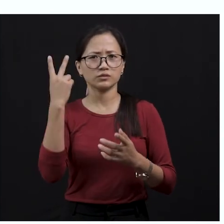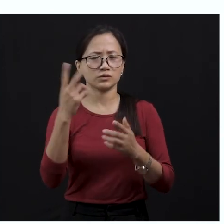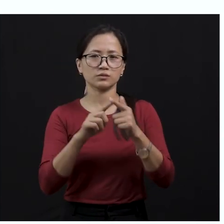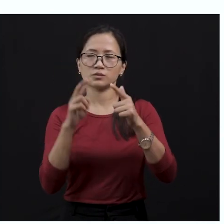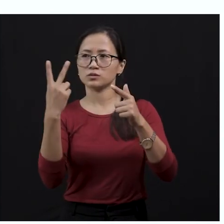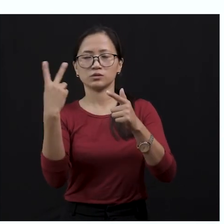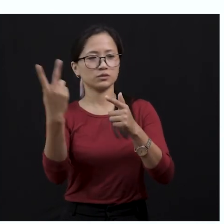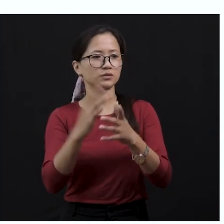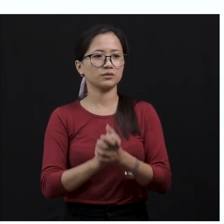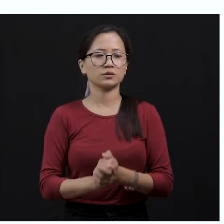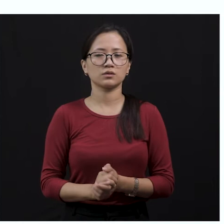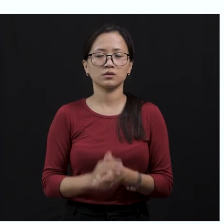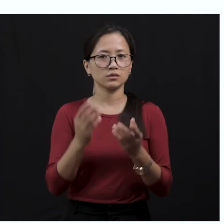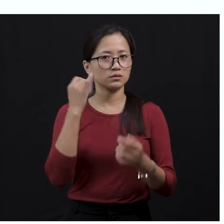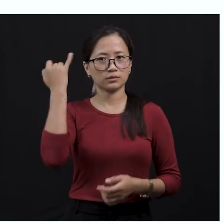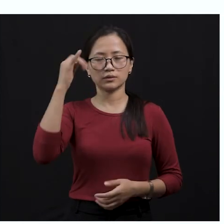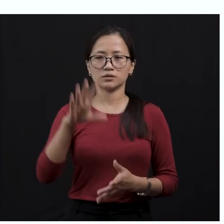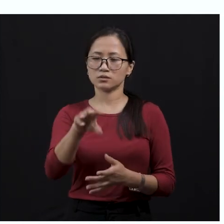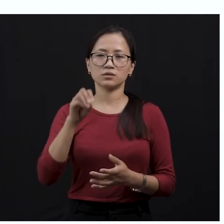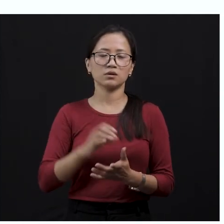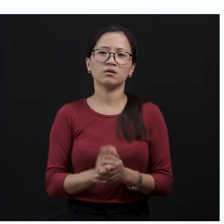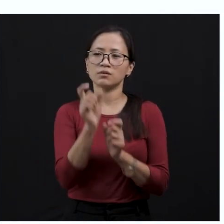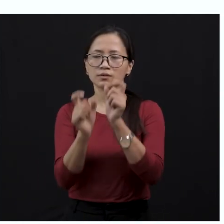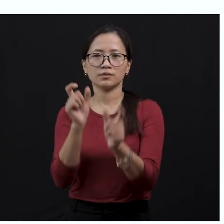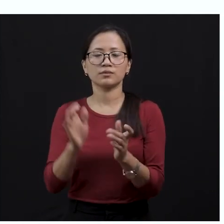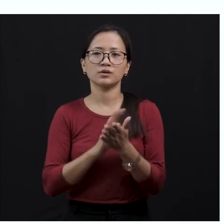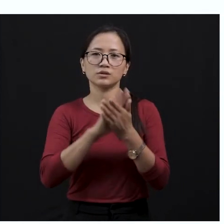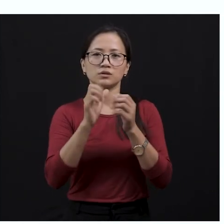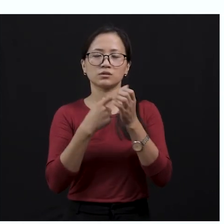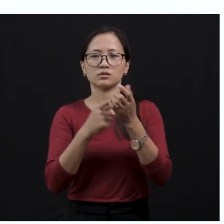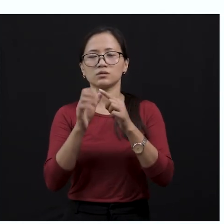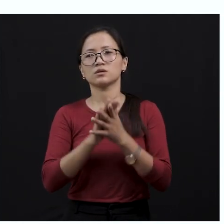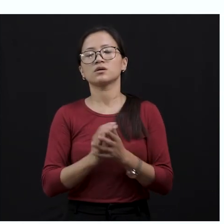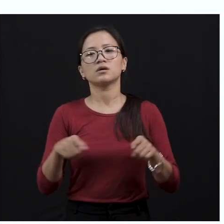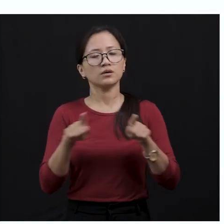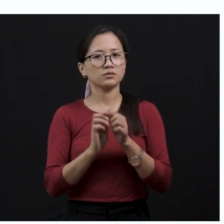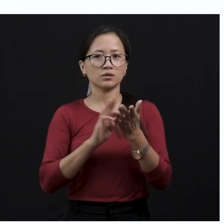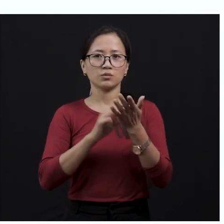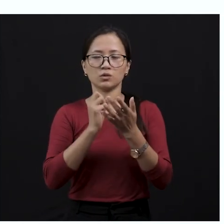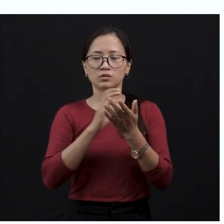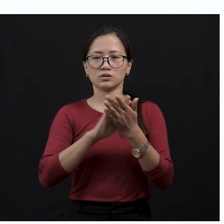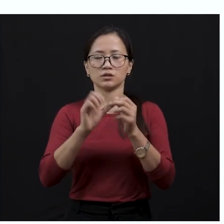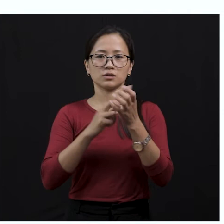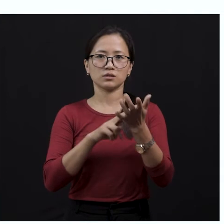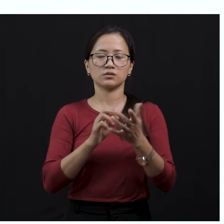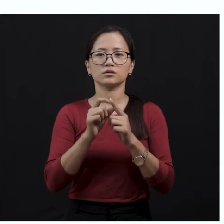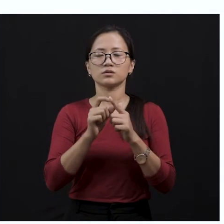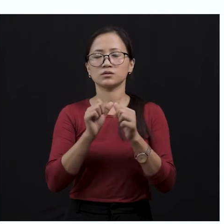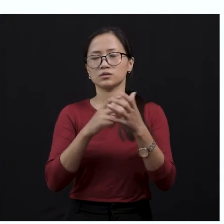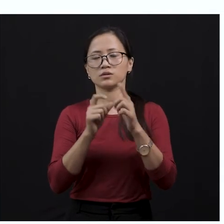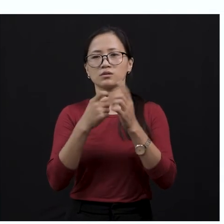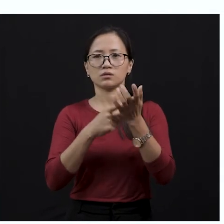transportation. So with that, we get the idea that the people of Harappa and Mohenjo-daro, they used animals